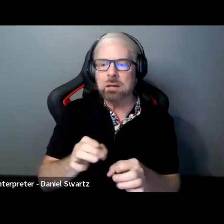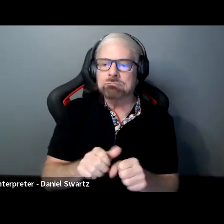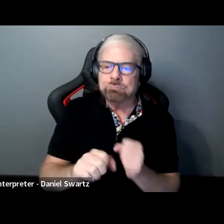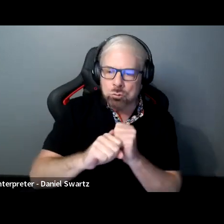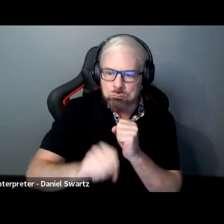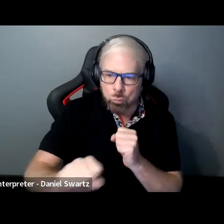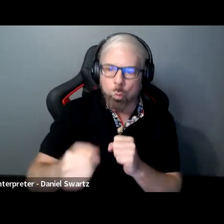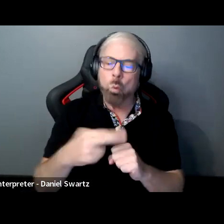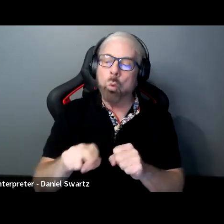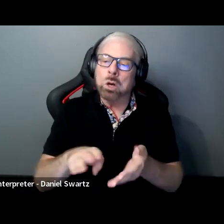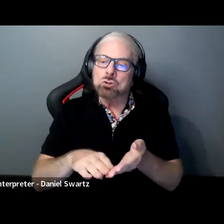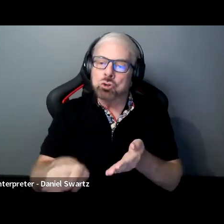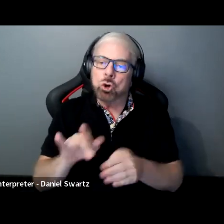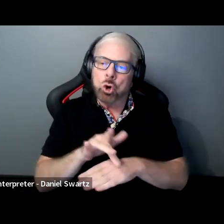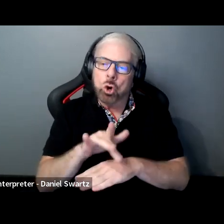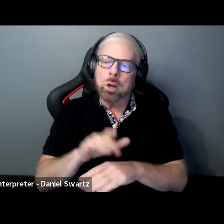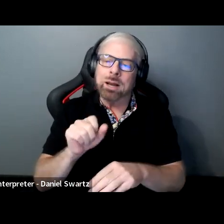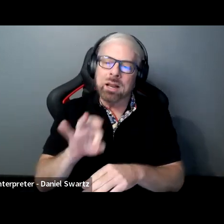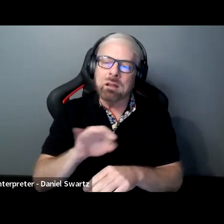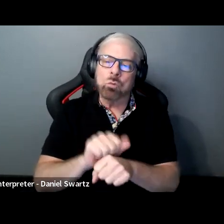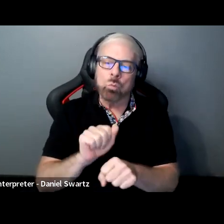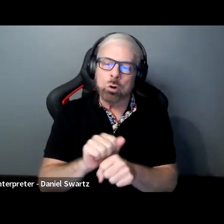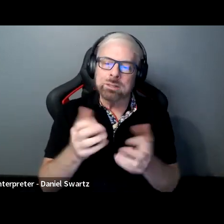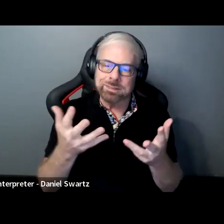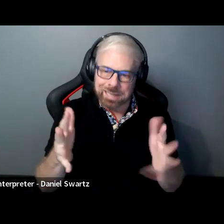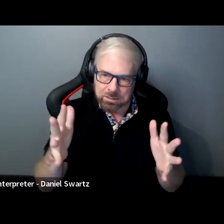earlier if they have their work done.